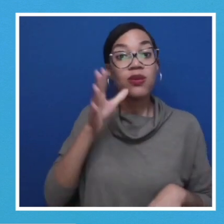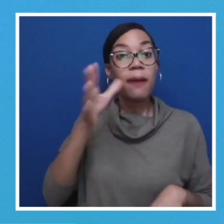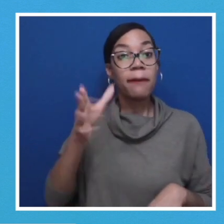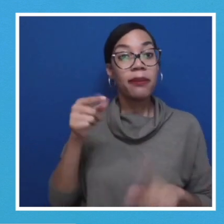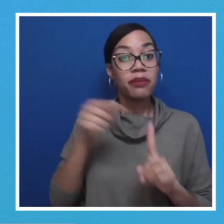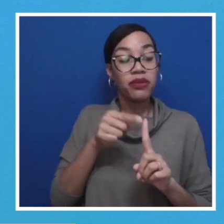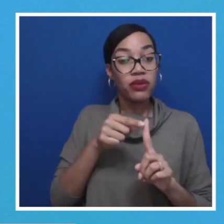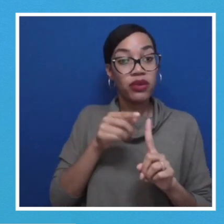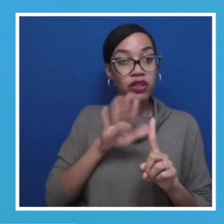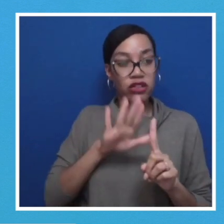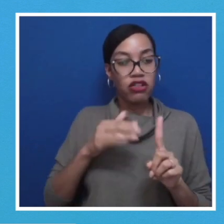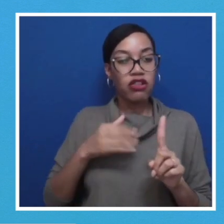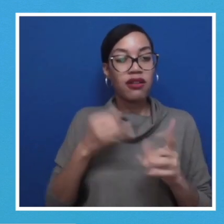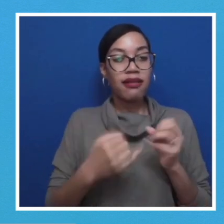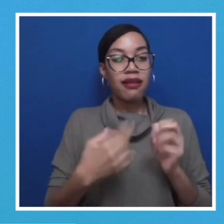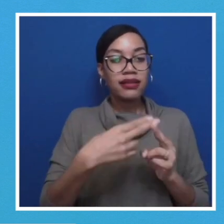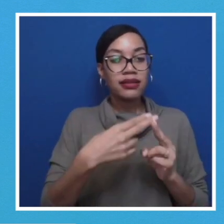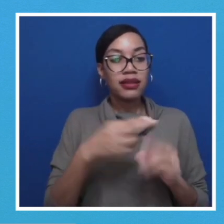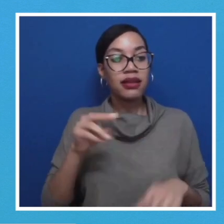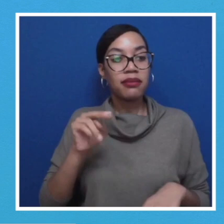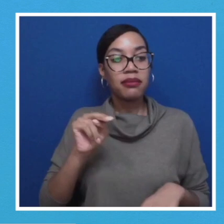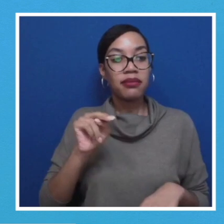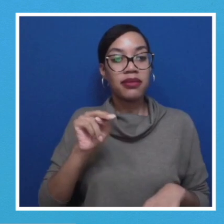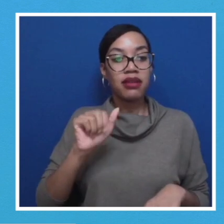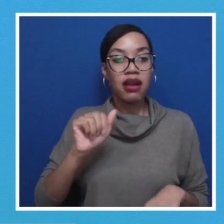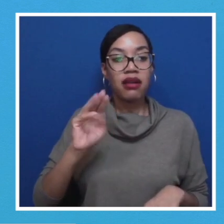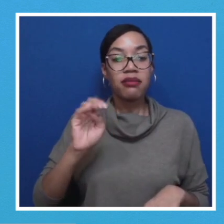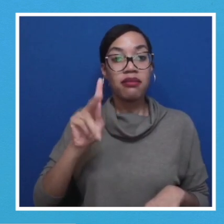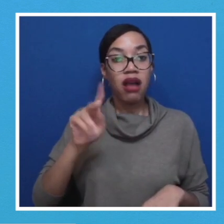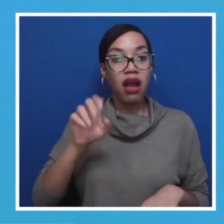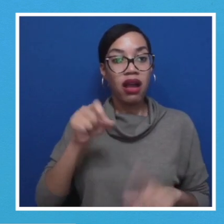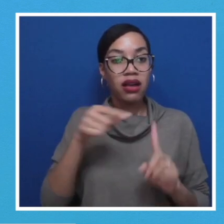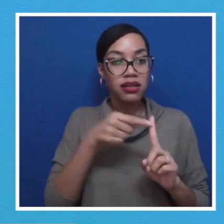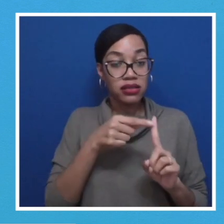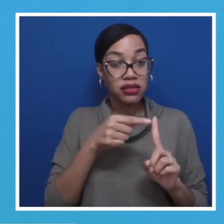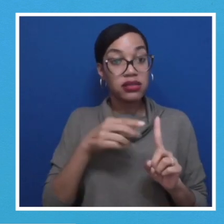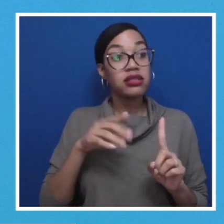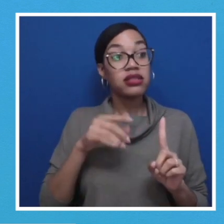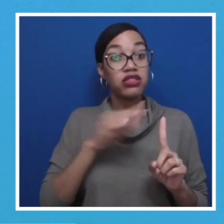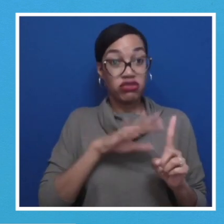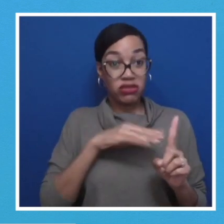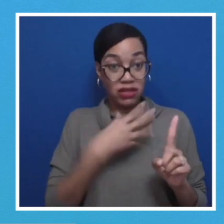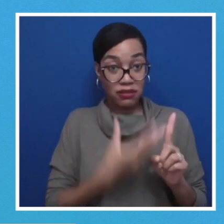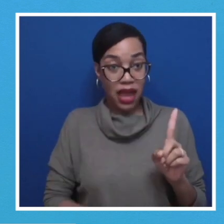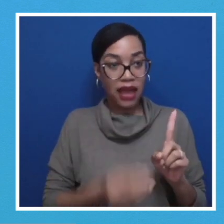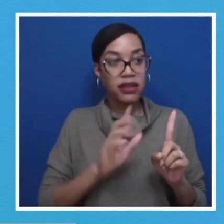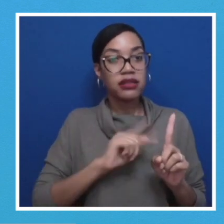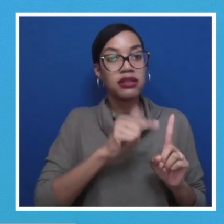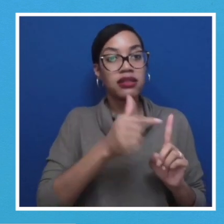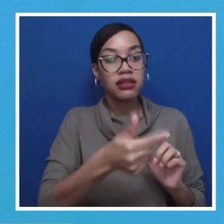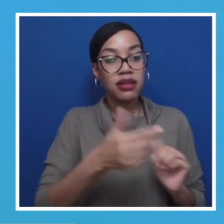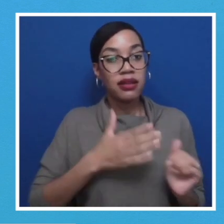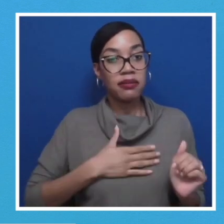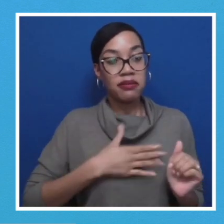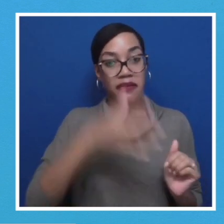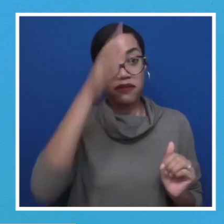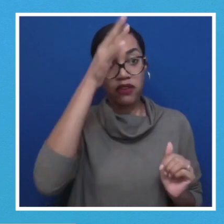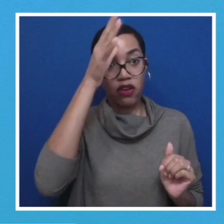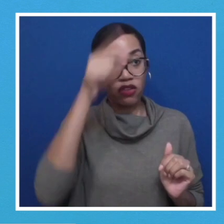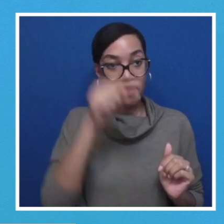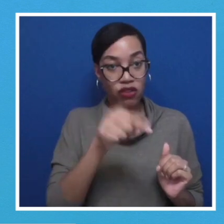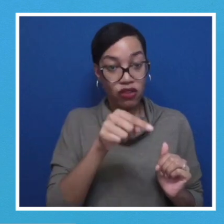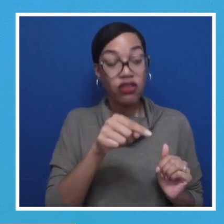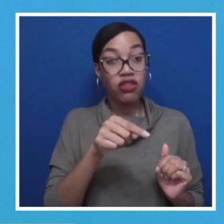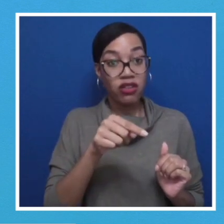When she passed on, the name was passed on to my uncle to caretake it until I was ready. That's how long they take to prepare